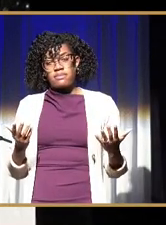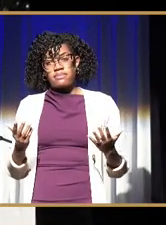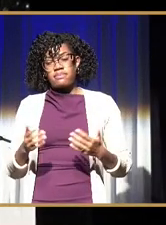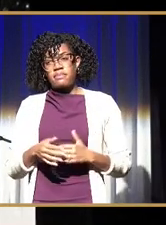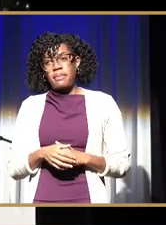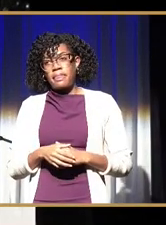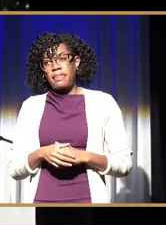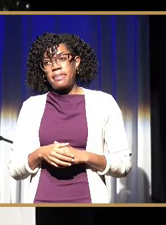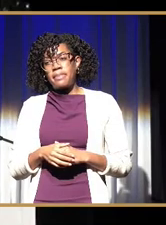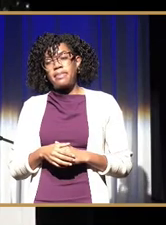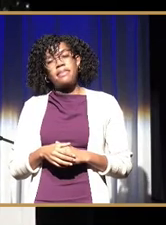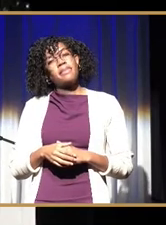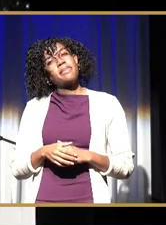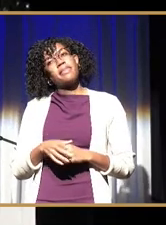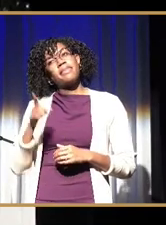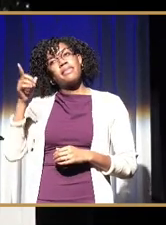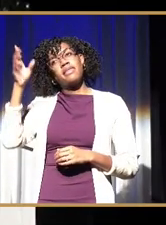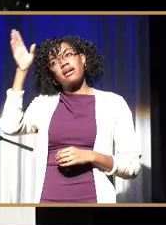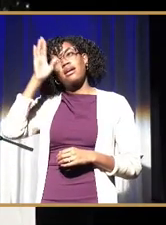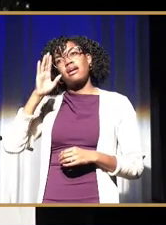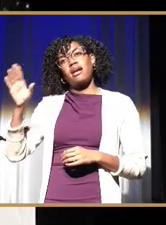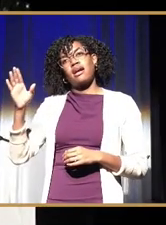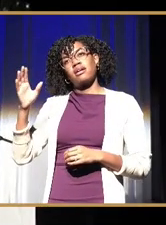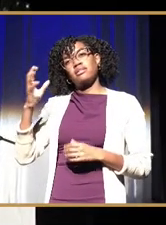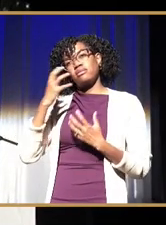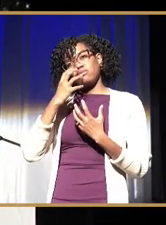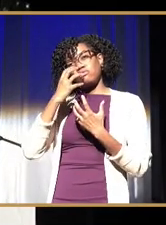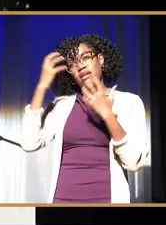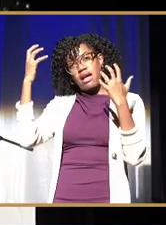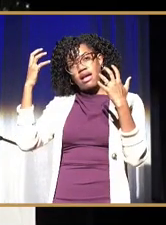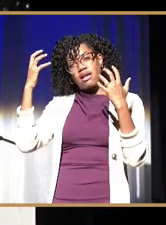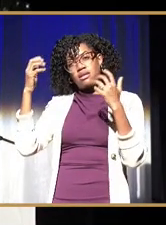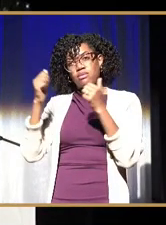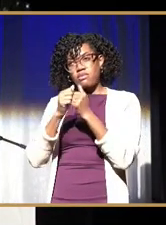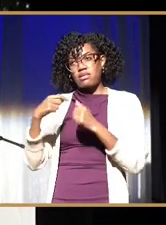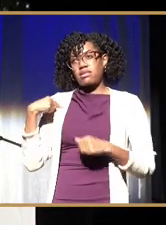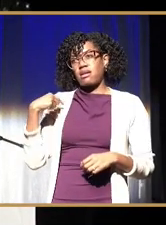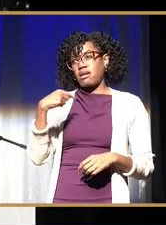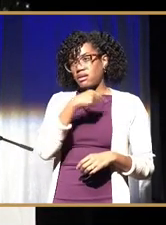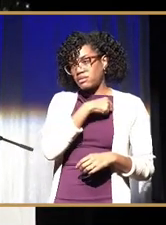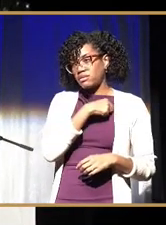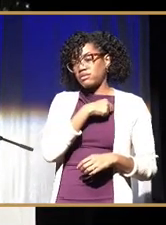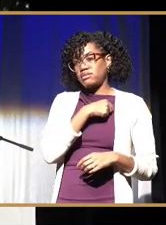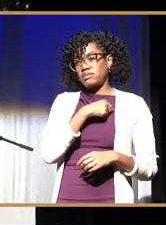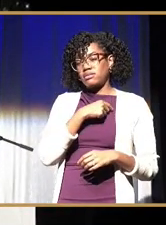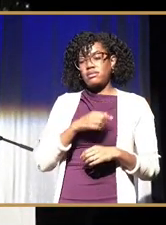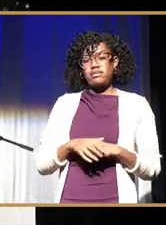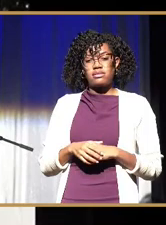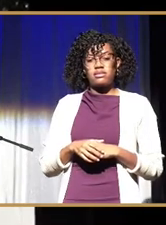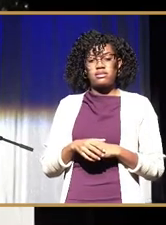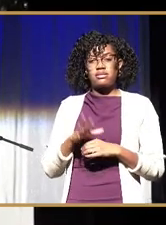The wrath of God is on our side. Thank you.